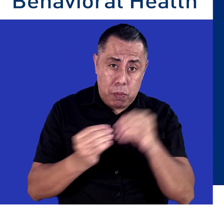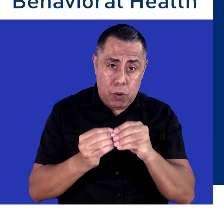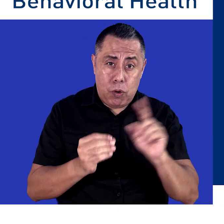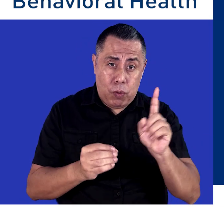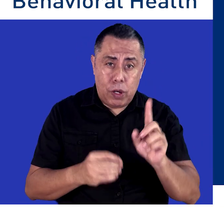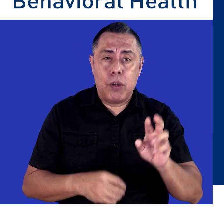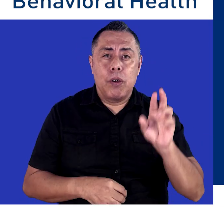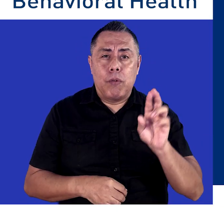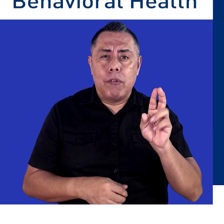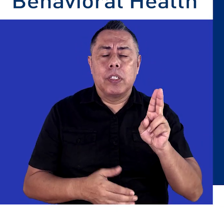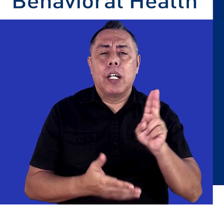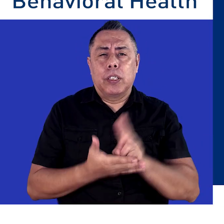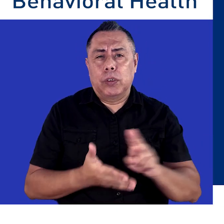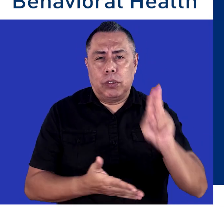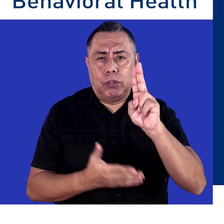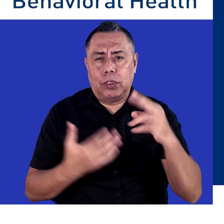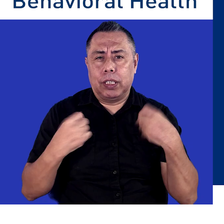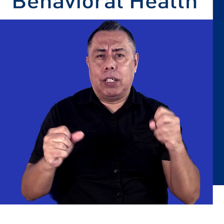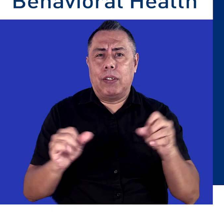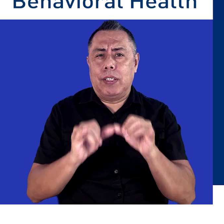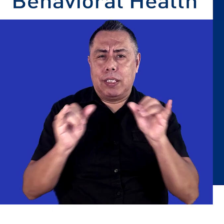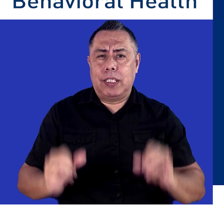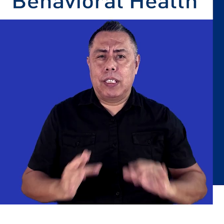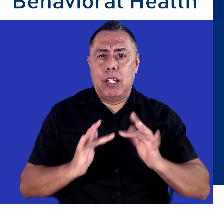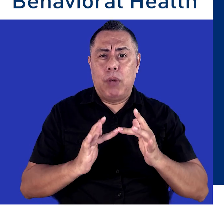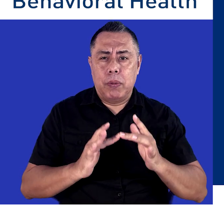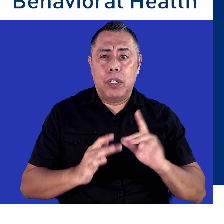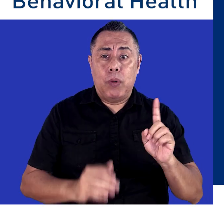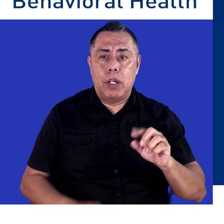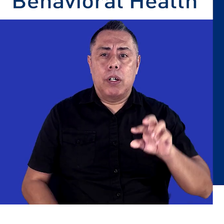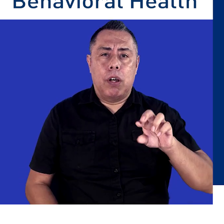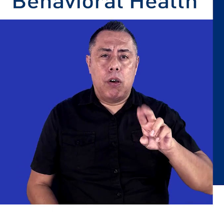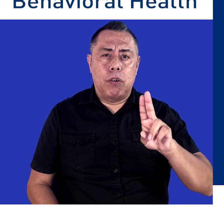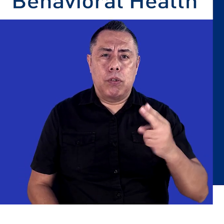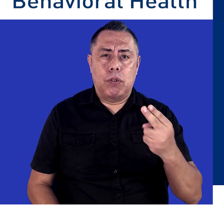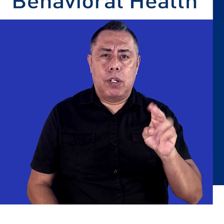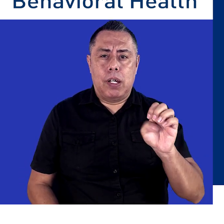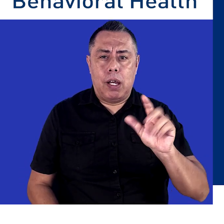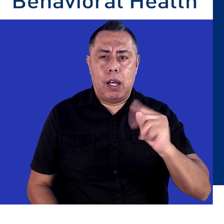learn more at the Riverside University Health System website at